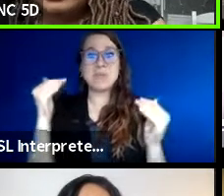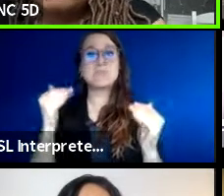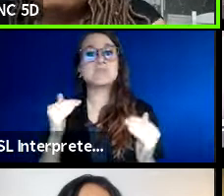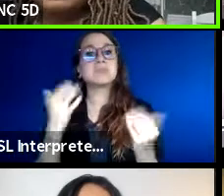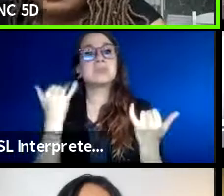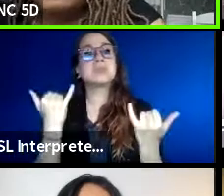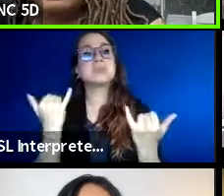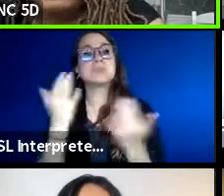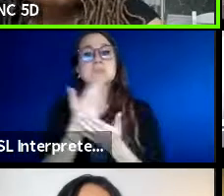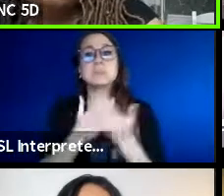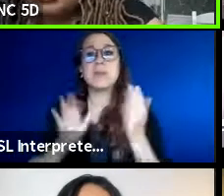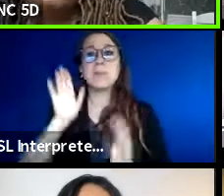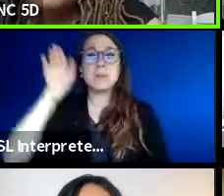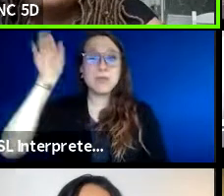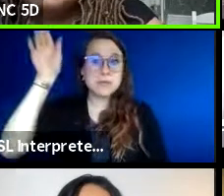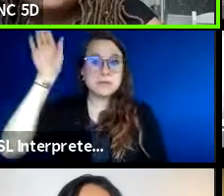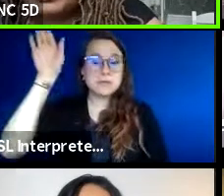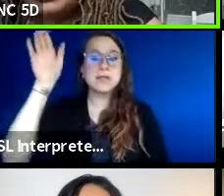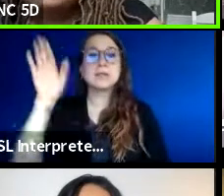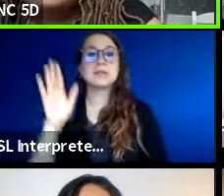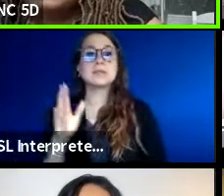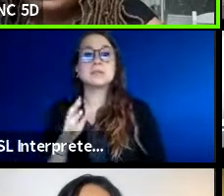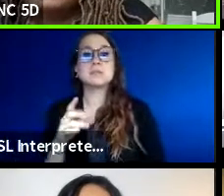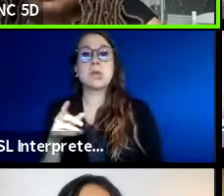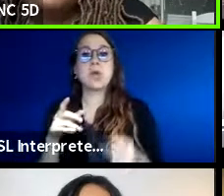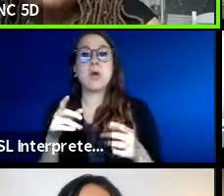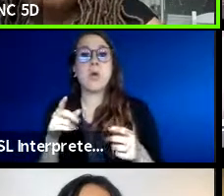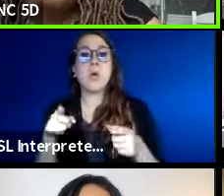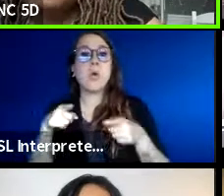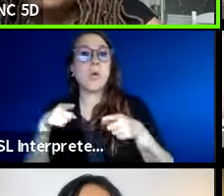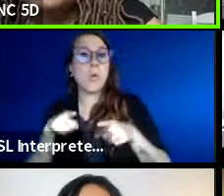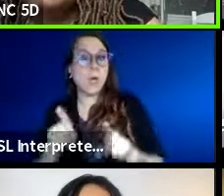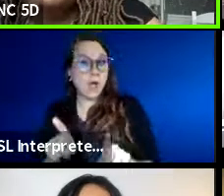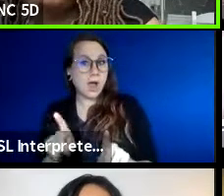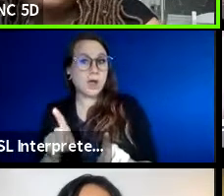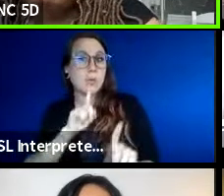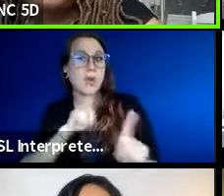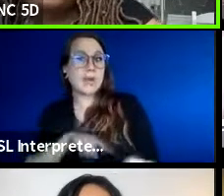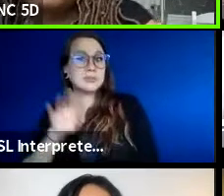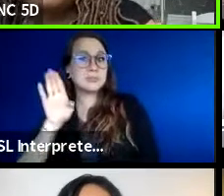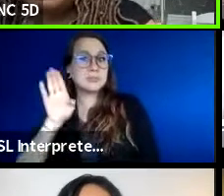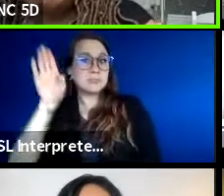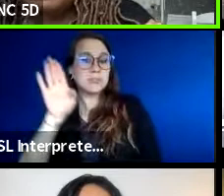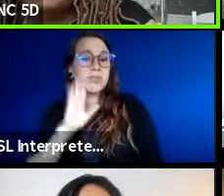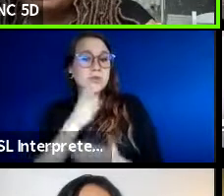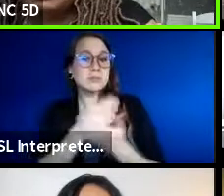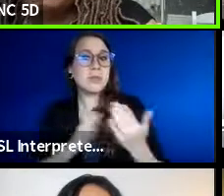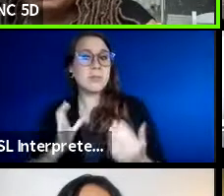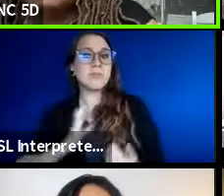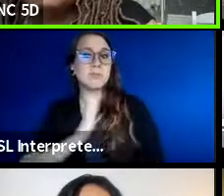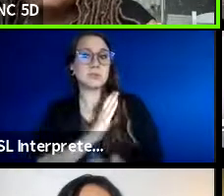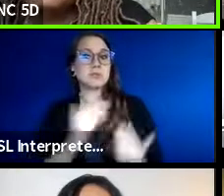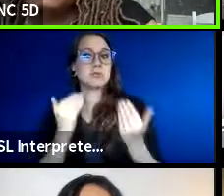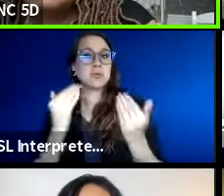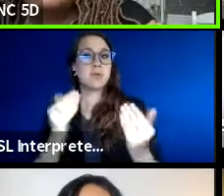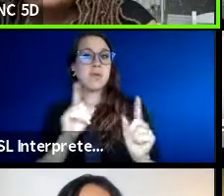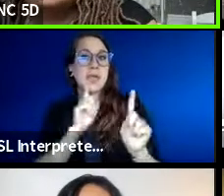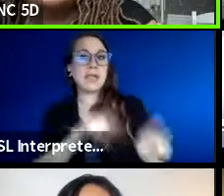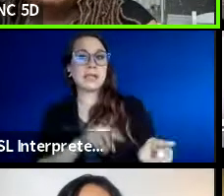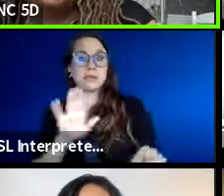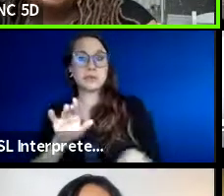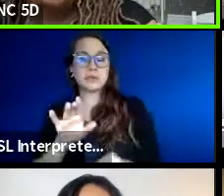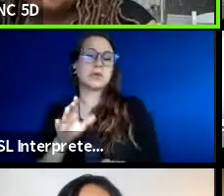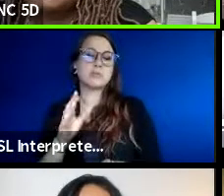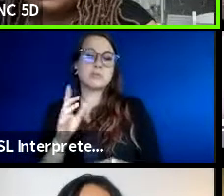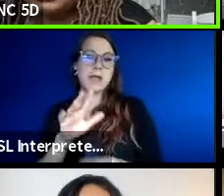hands. While we're doing that, I'm going to let some of the commissioners jump in with their questions. So I did